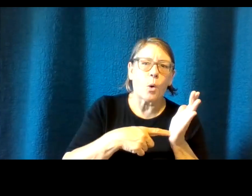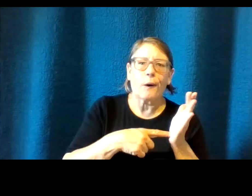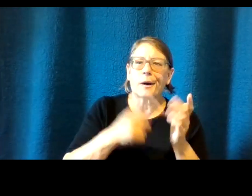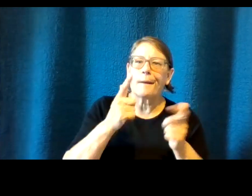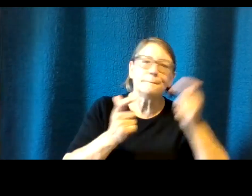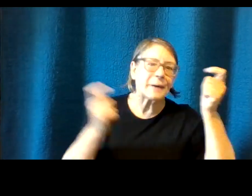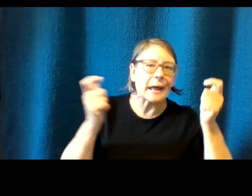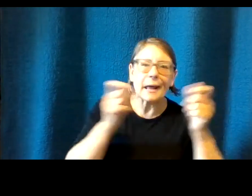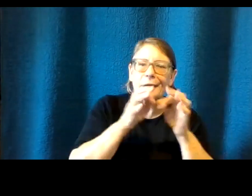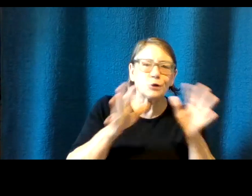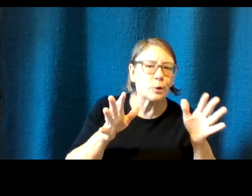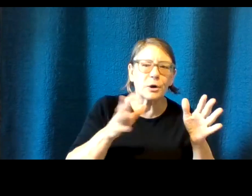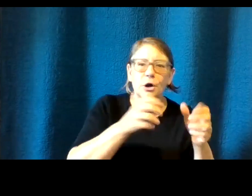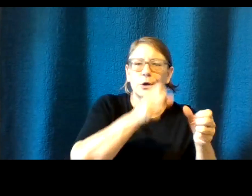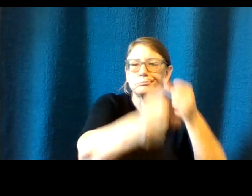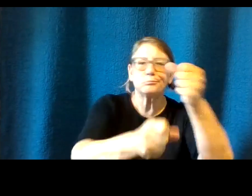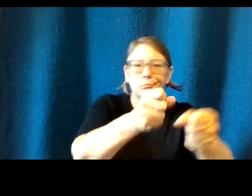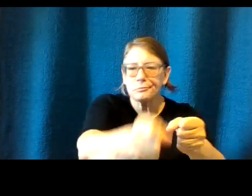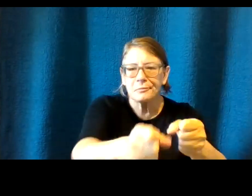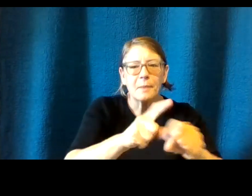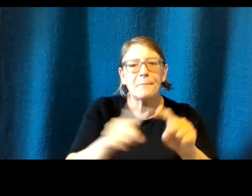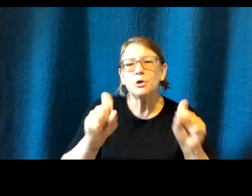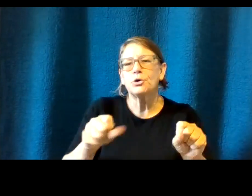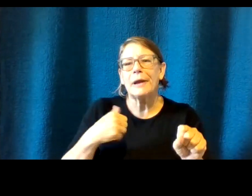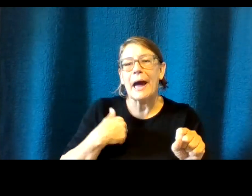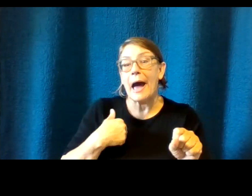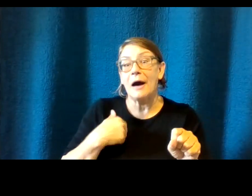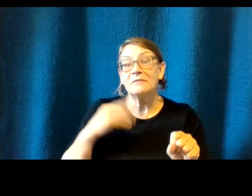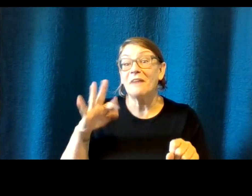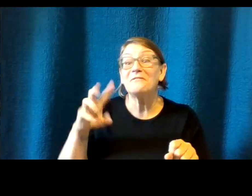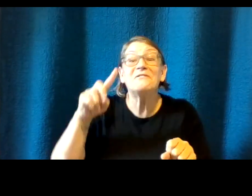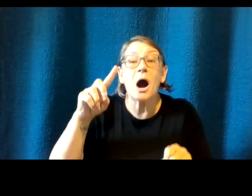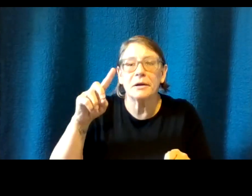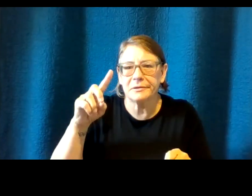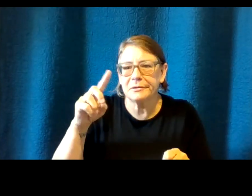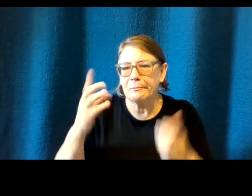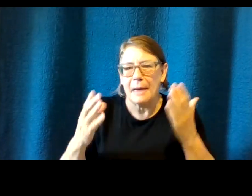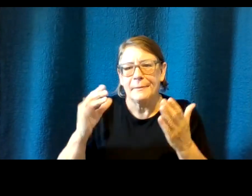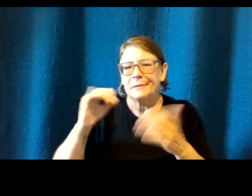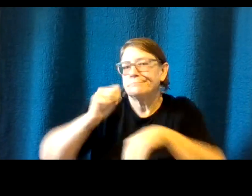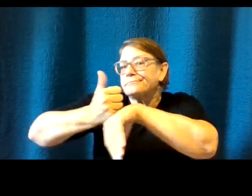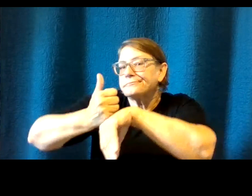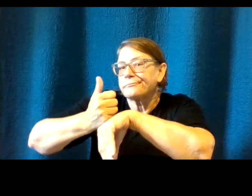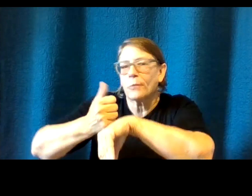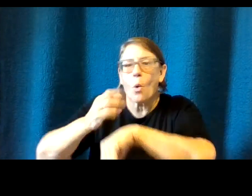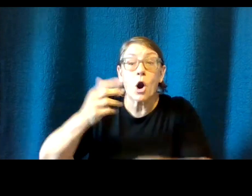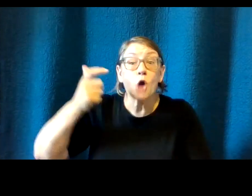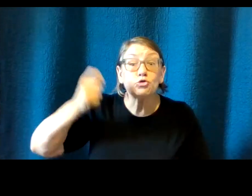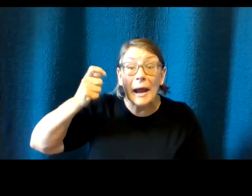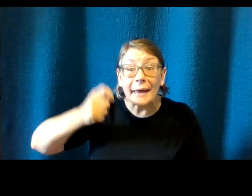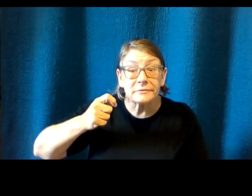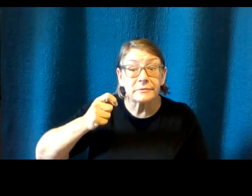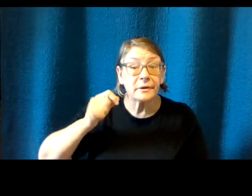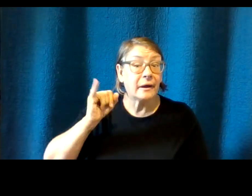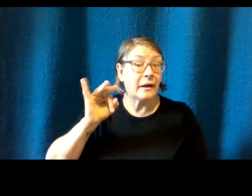maybe there can be some kind of a fund that when a small business, maybe there could be a grant or a funding that if